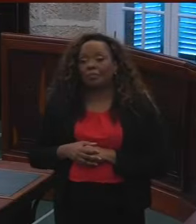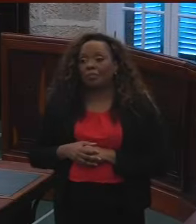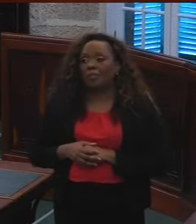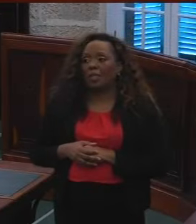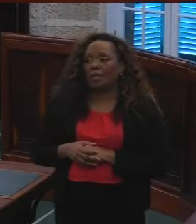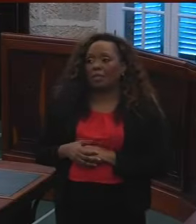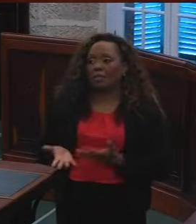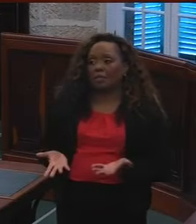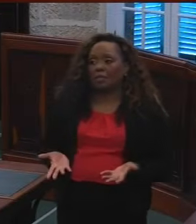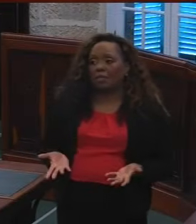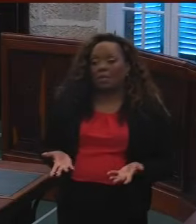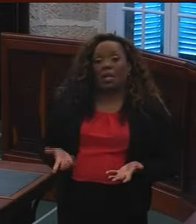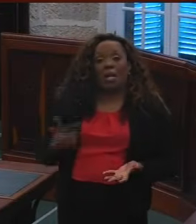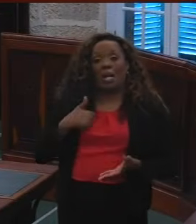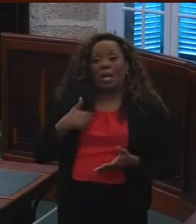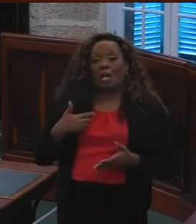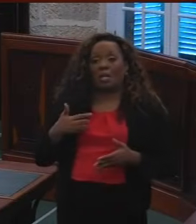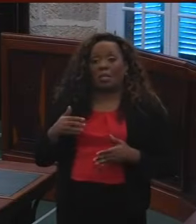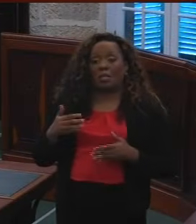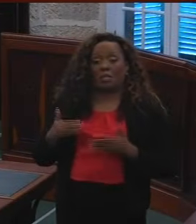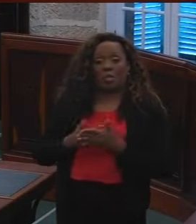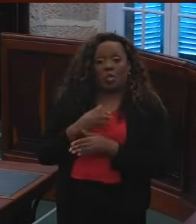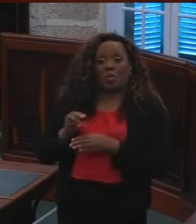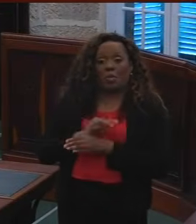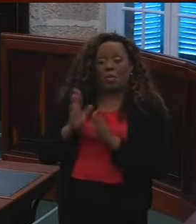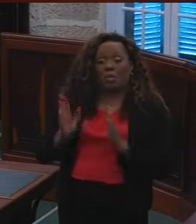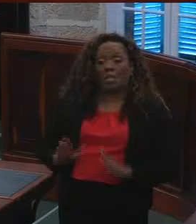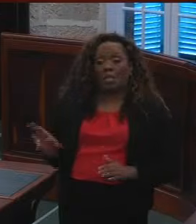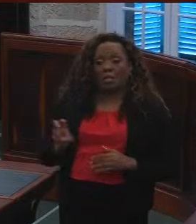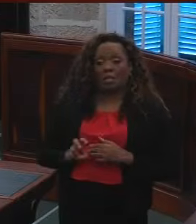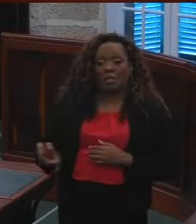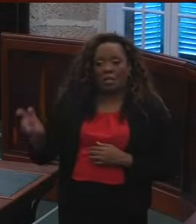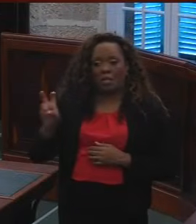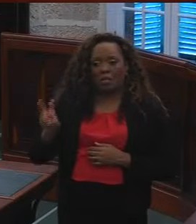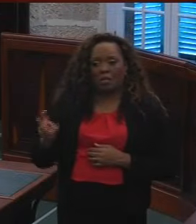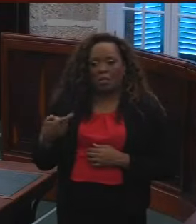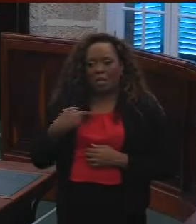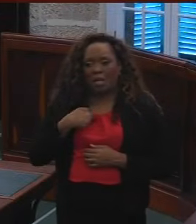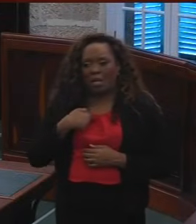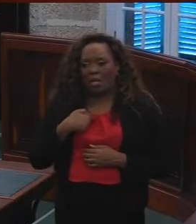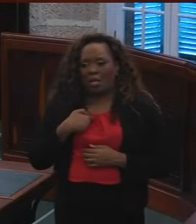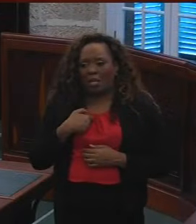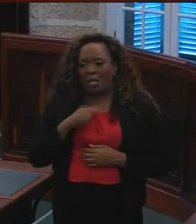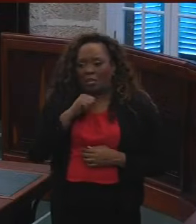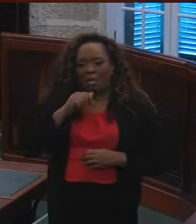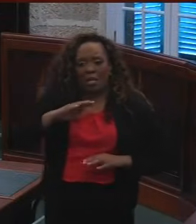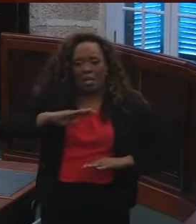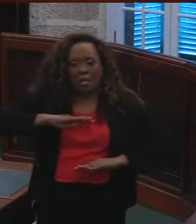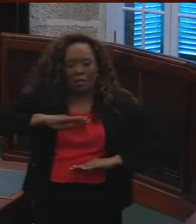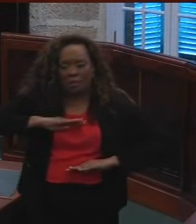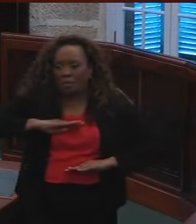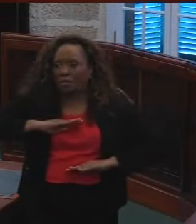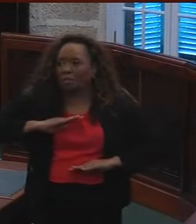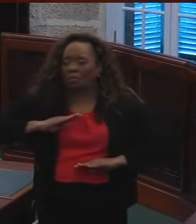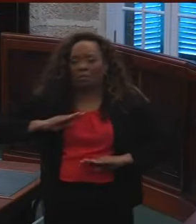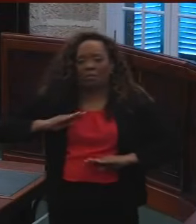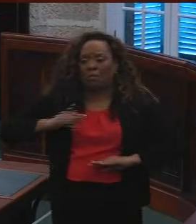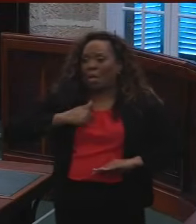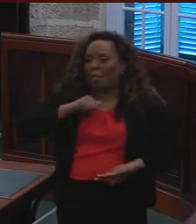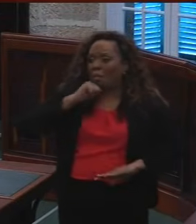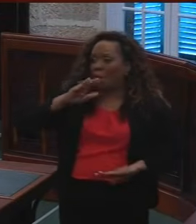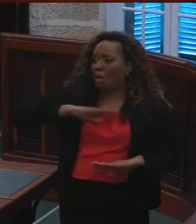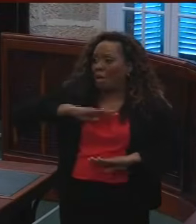orientation too. I cannot be satisfied, Mr. Speaker, sir, that the roads, especially where the roads